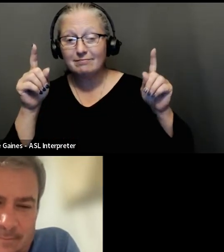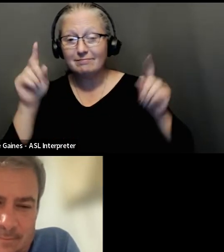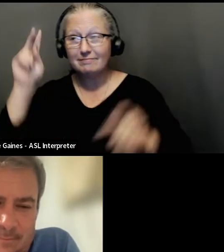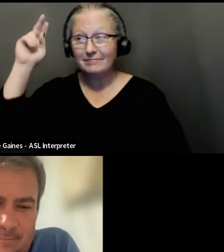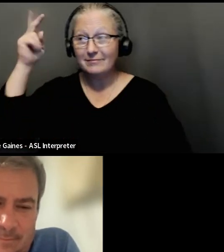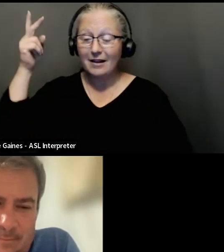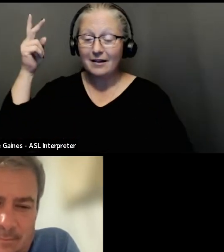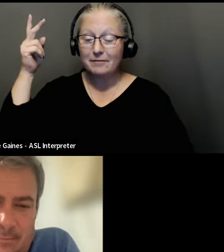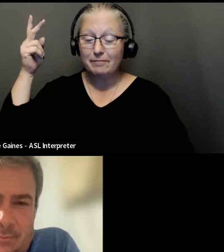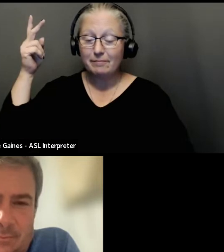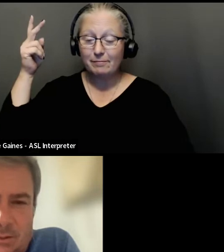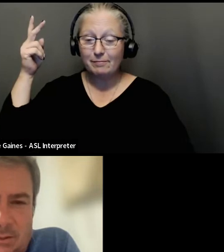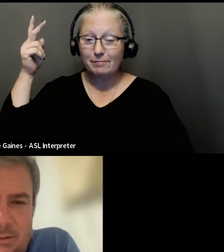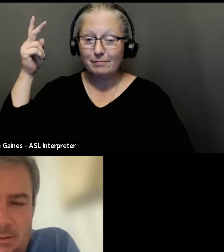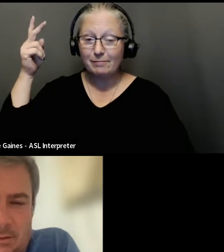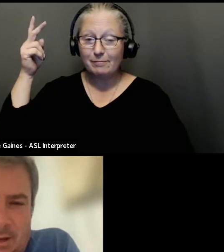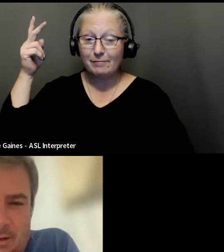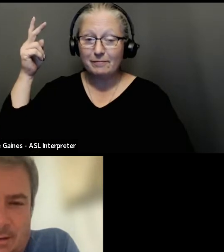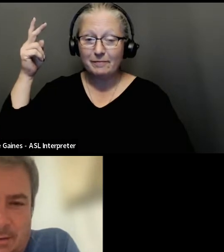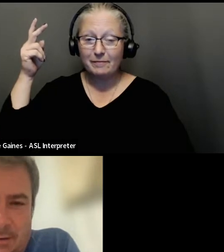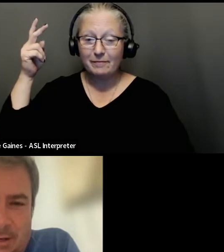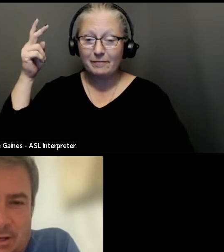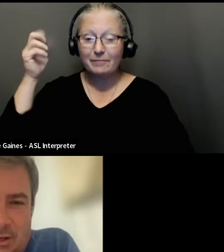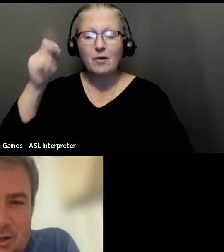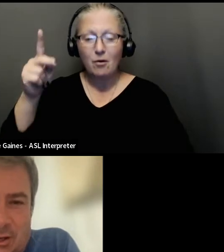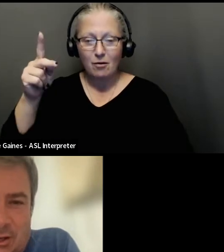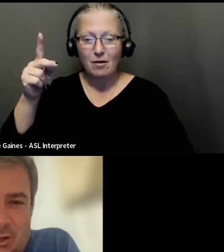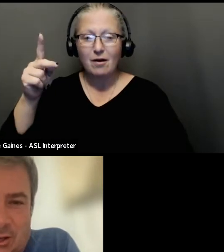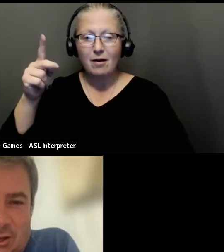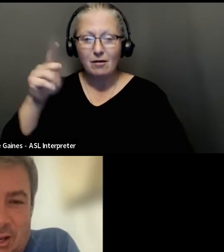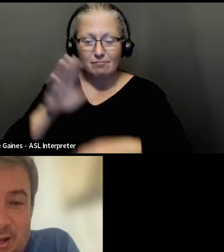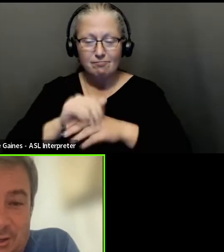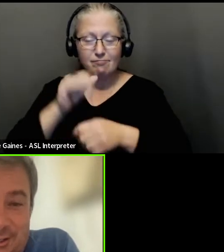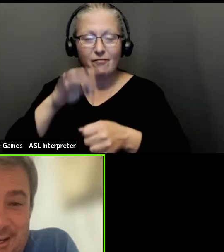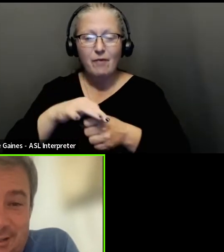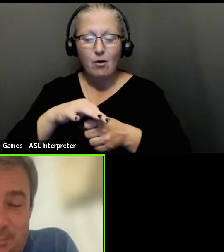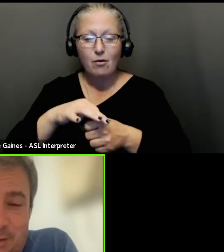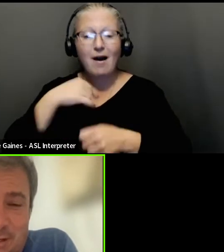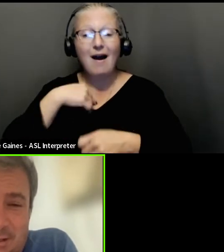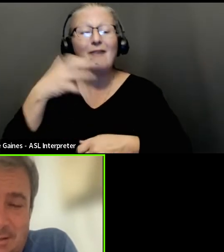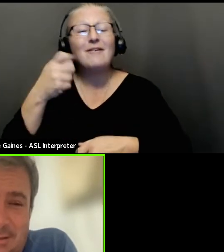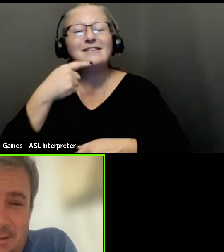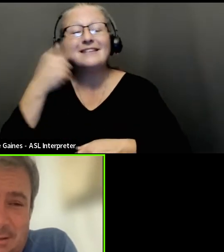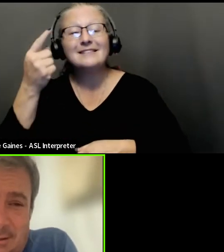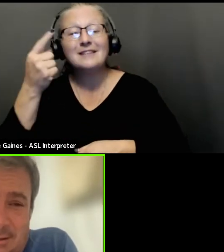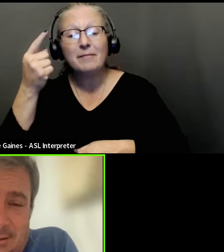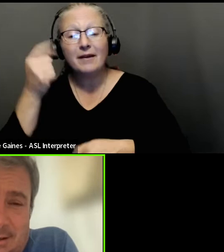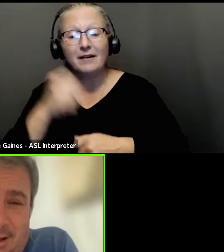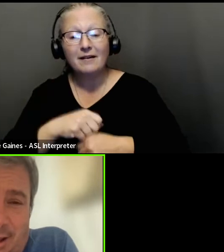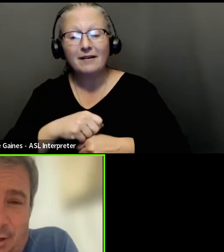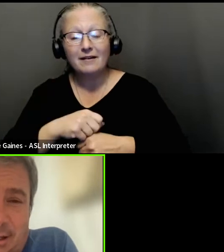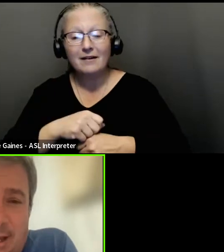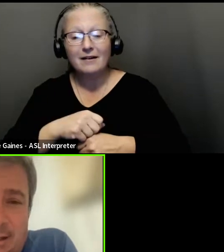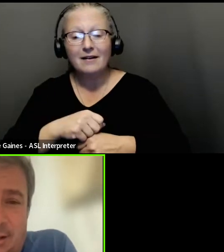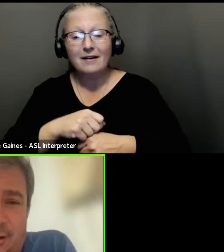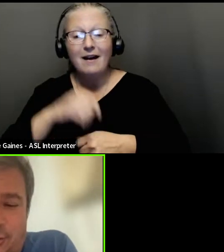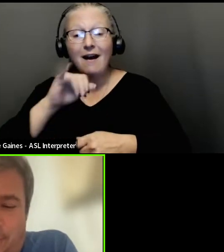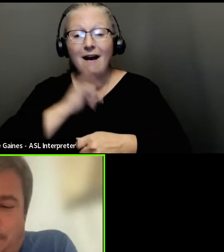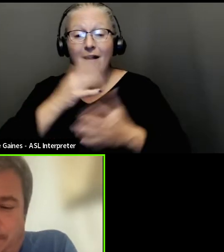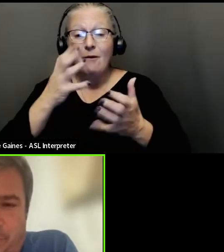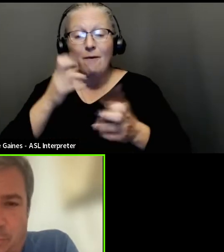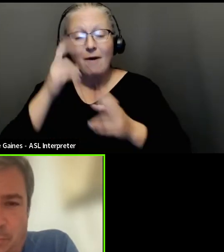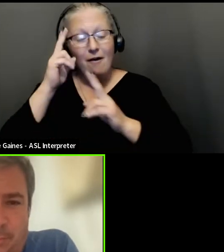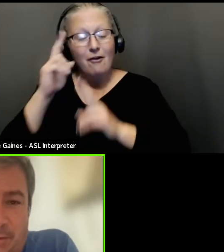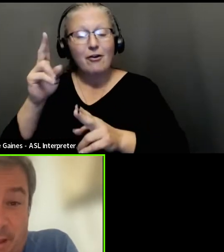Second. And okay, we'll do the roll call vote. Can I just say something? Yeah. I'd like to